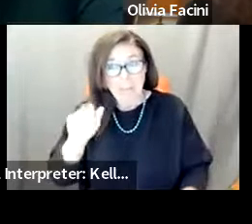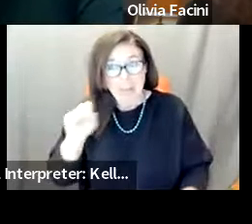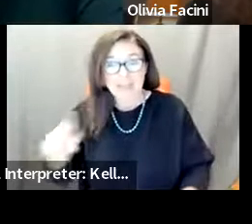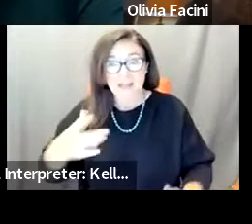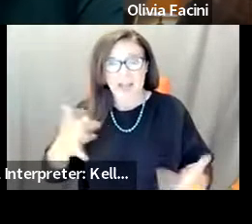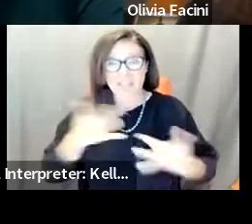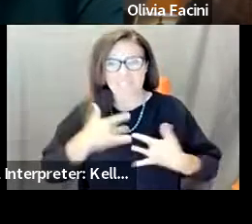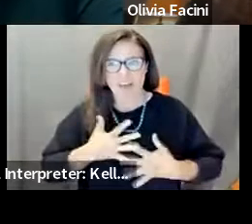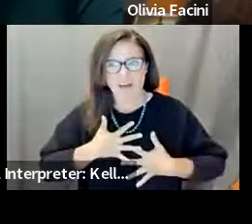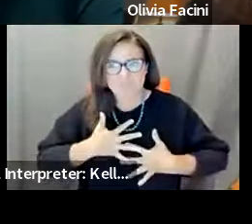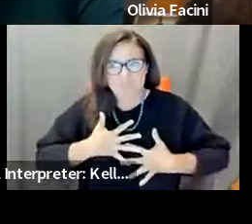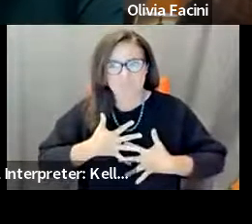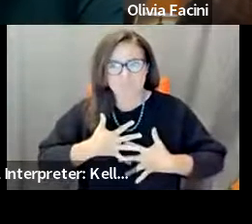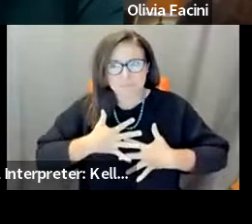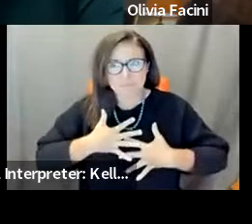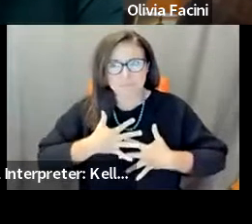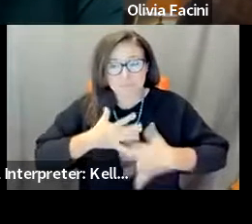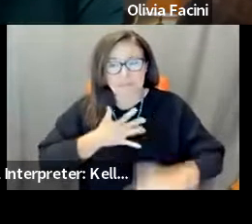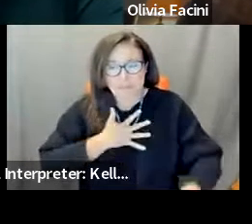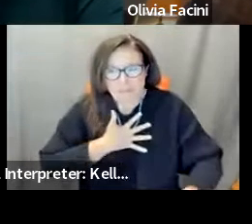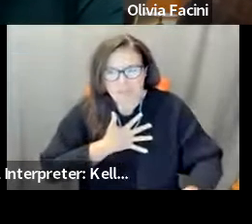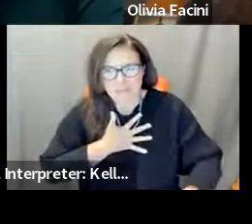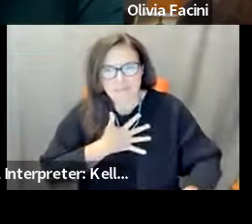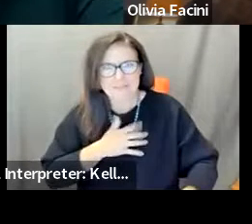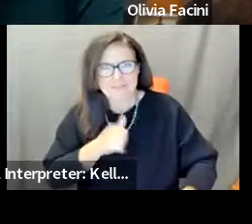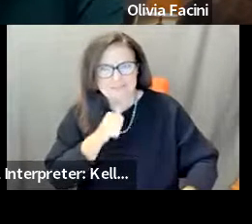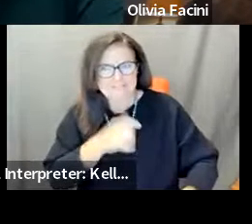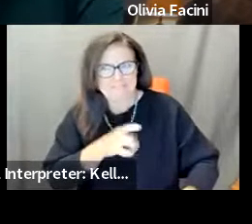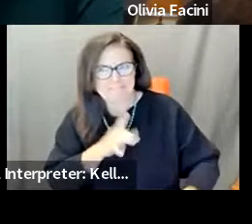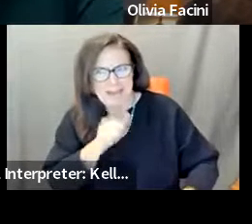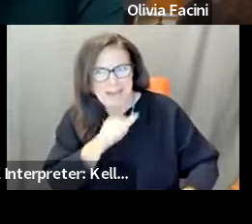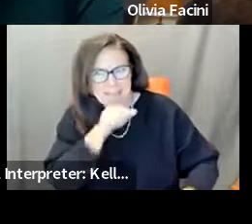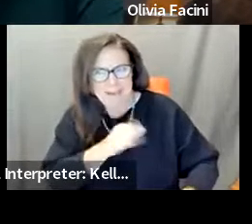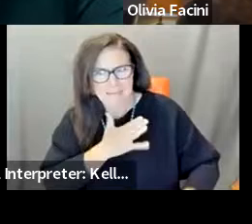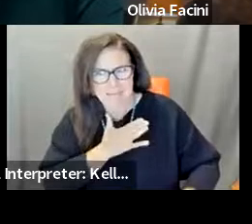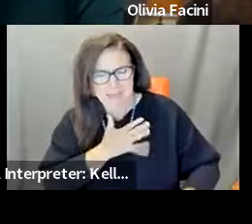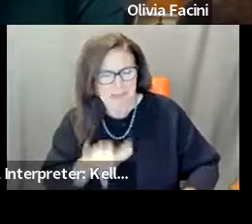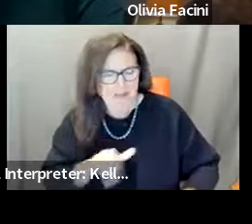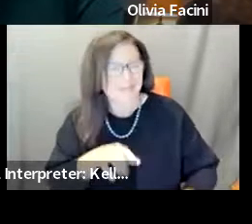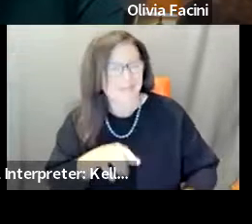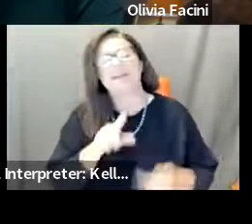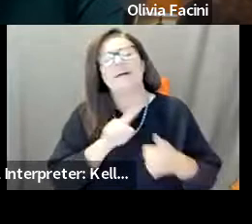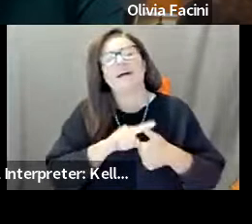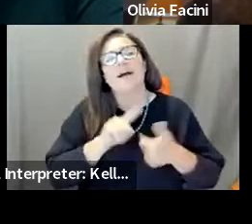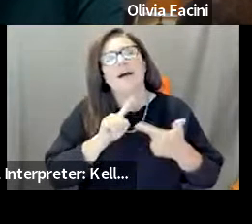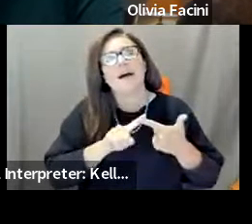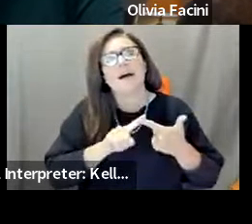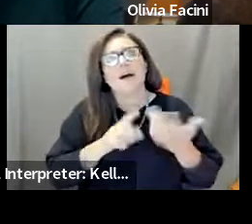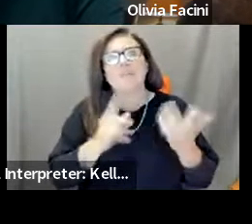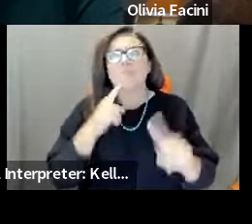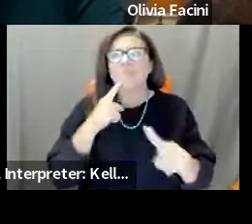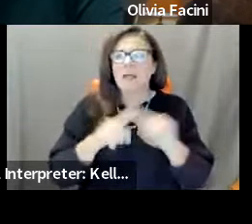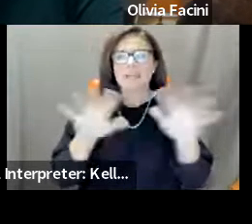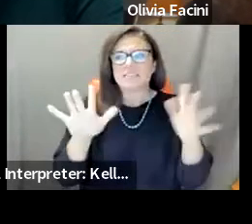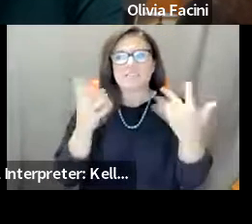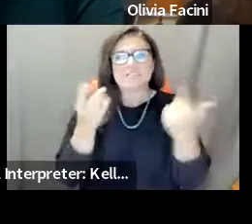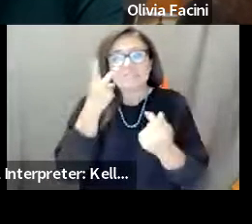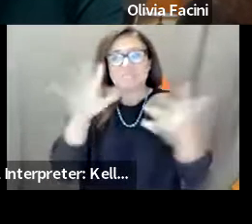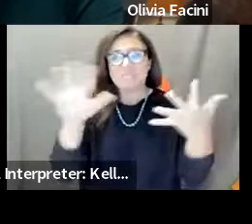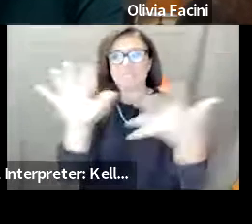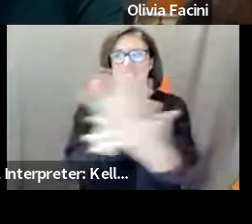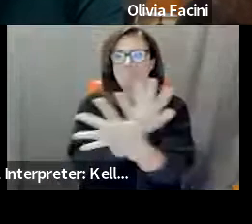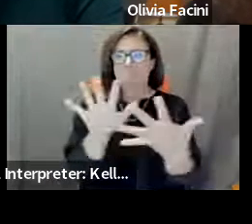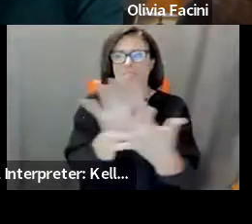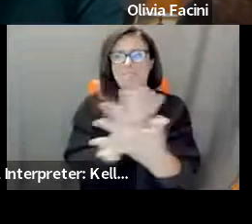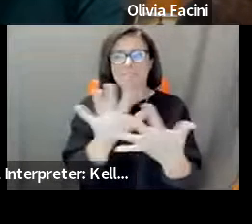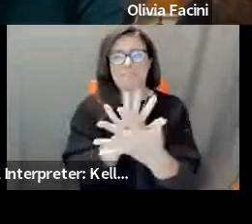body. And just not knowing exactly what was happening on the stage. But